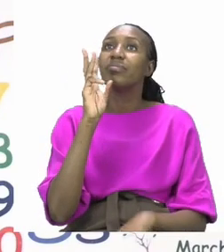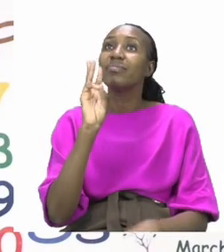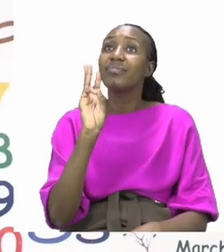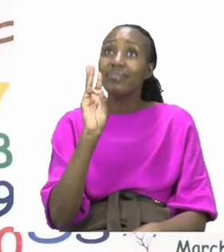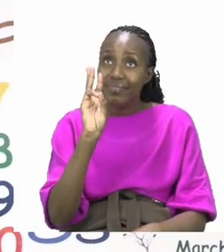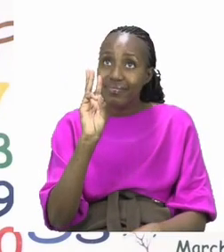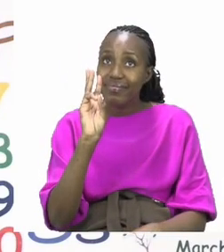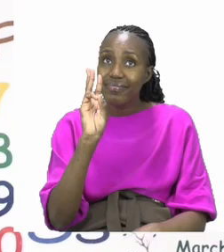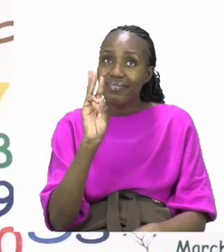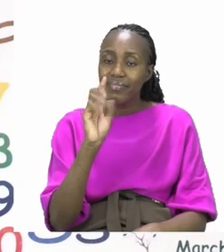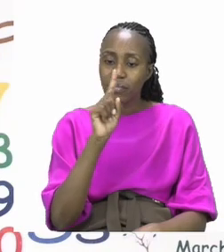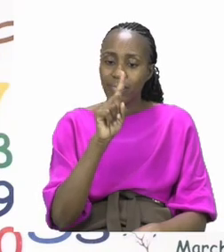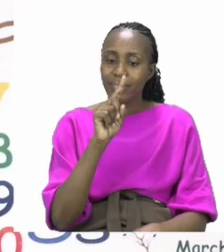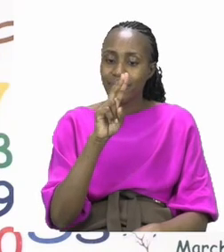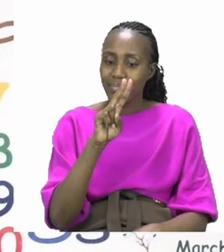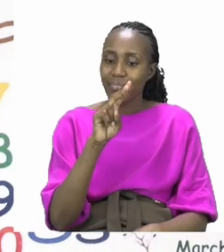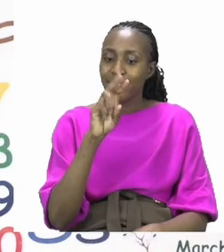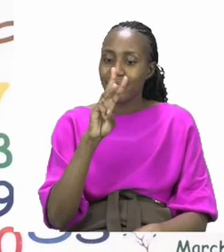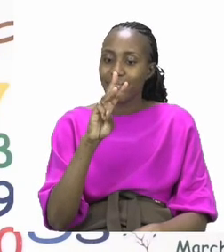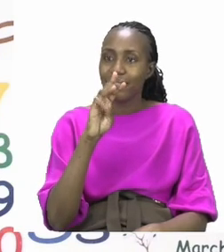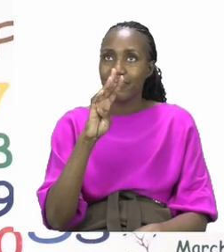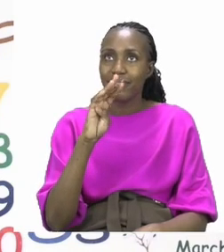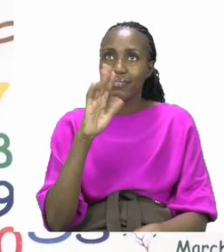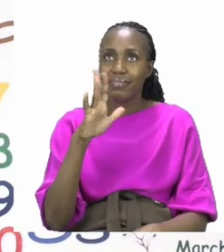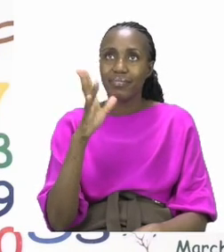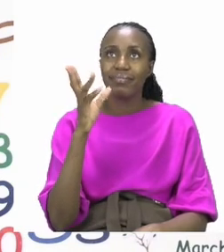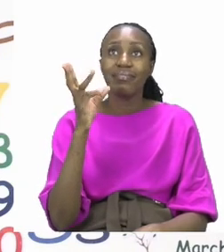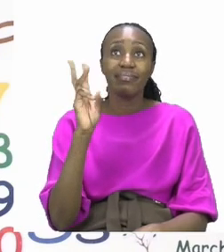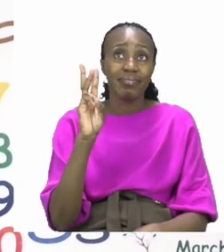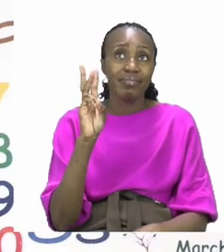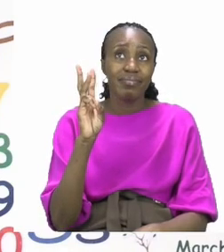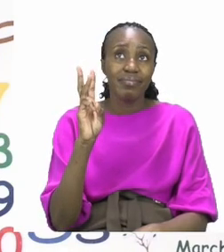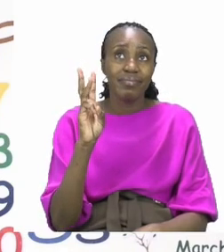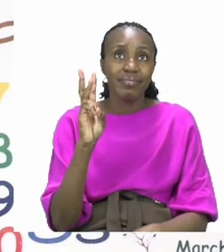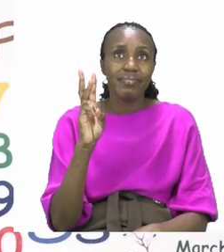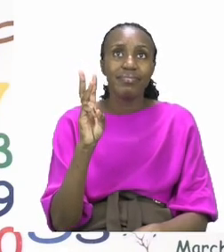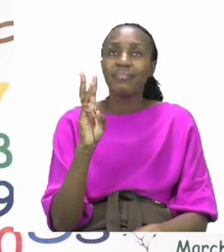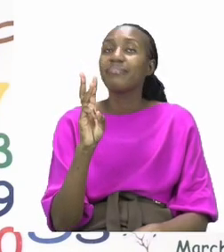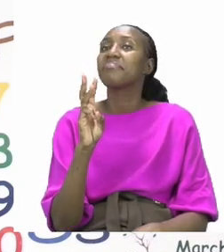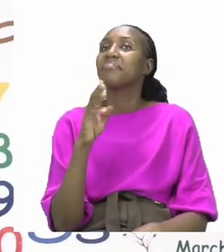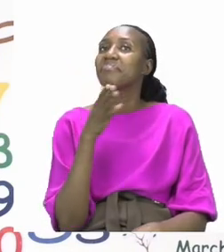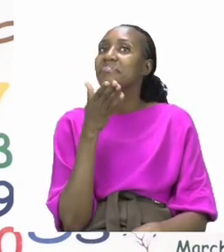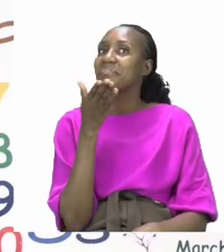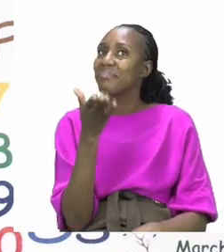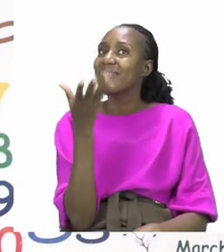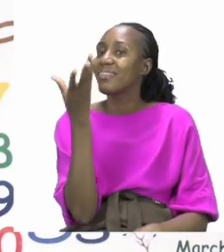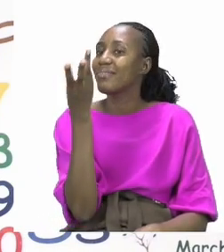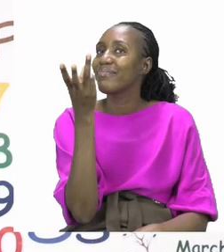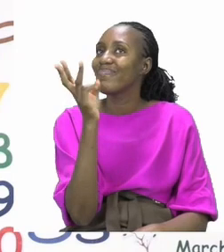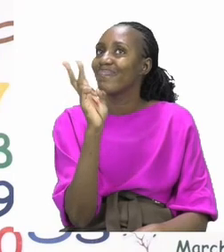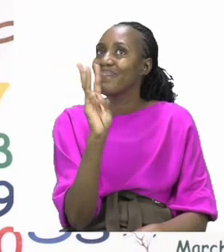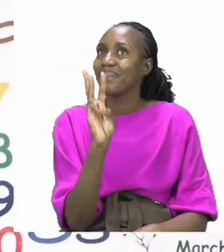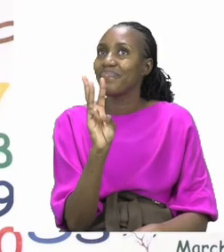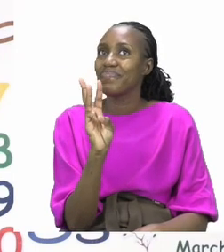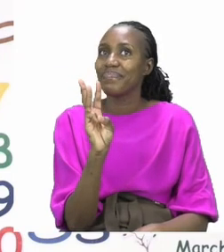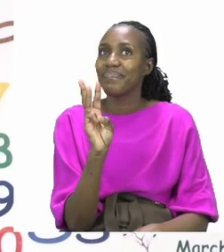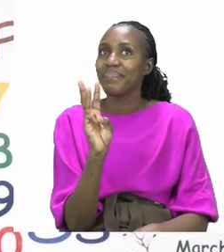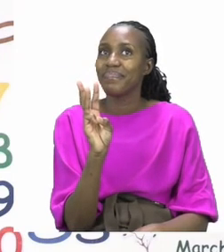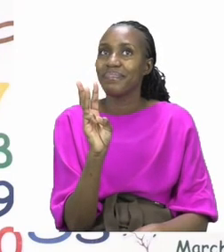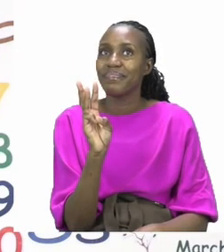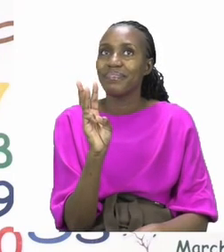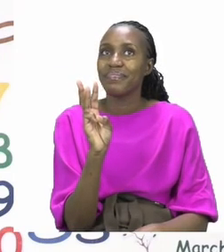3, 4, 5, 6. So that means our answer, boys and girls,